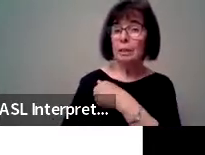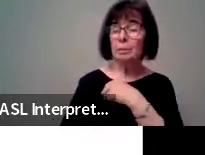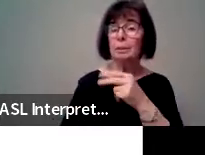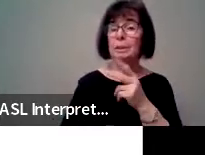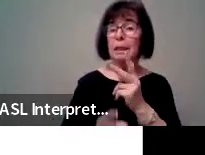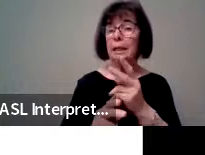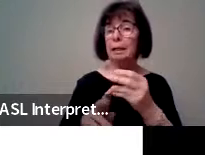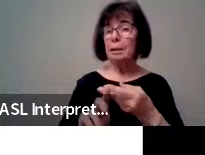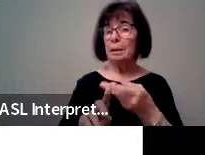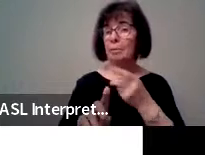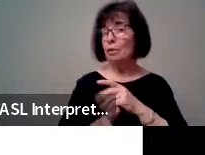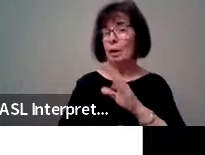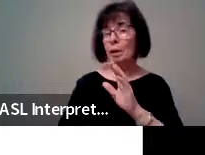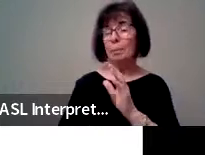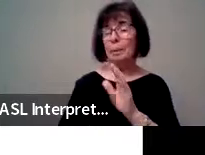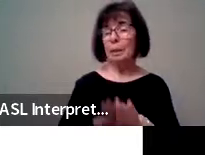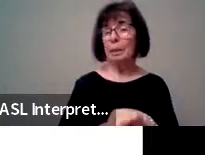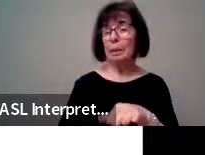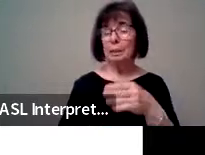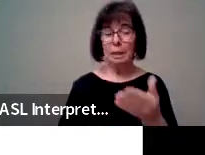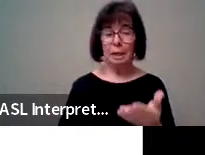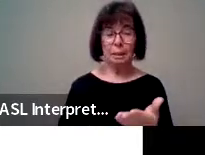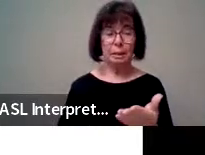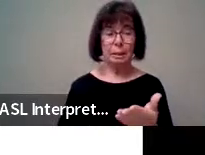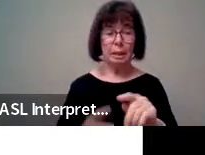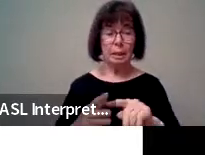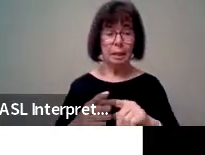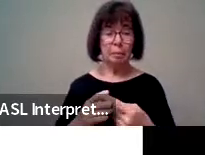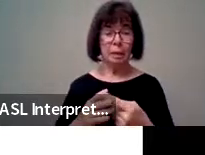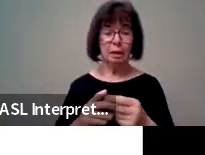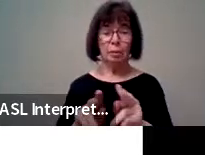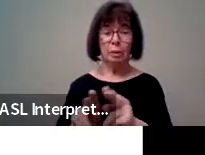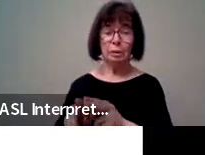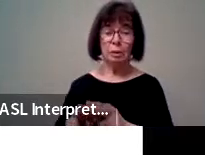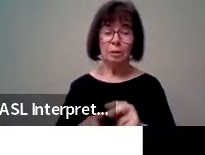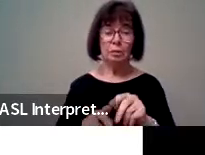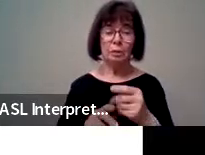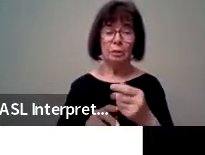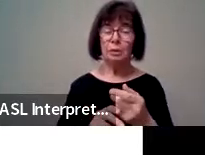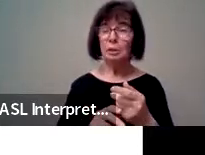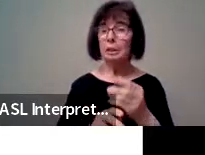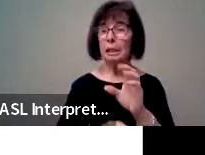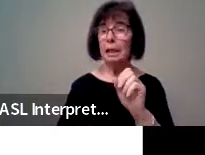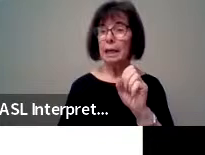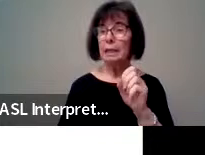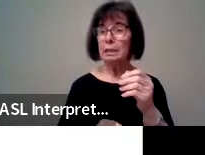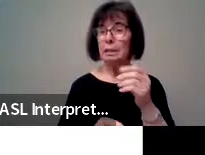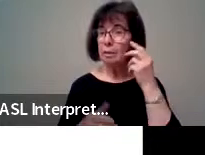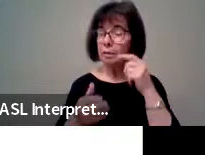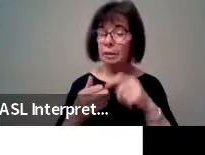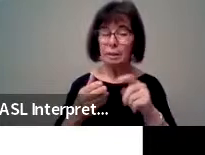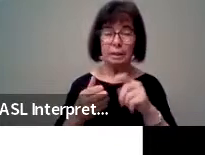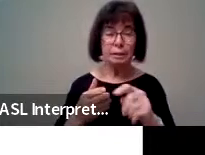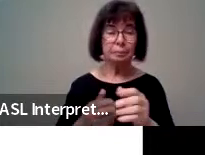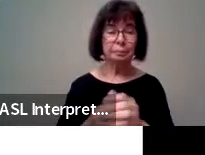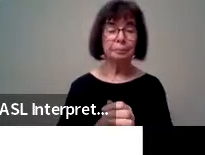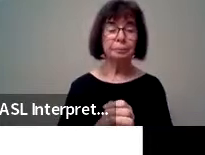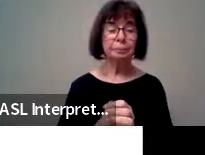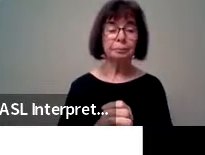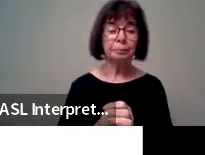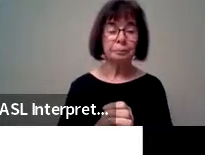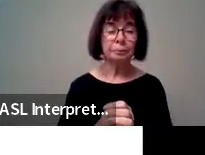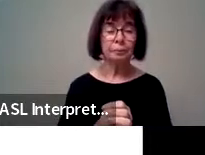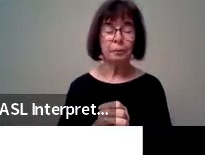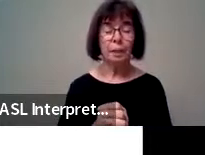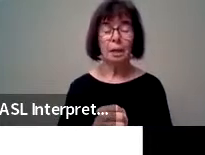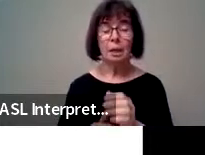In the beginning, as you know, we conducted universal case investigations. We had health officer orders to reduce the burden of COVID cases on our healthcare